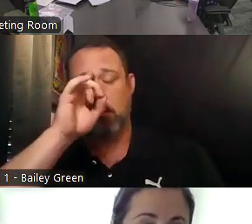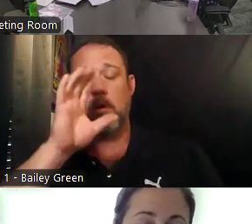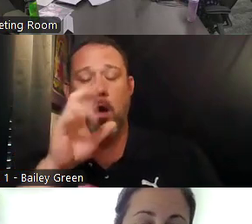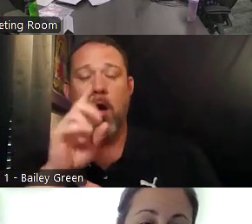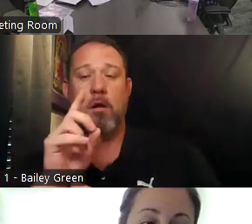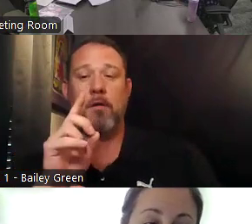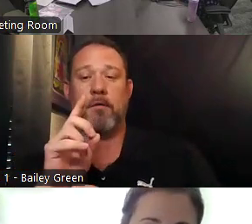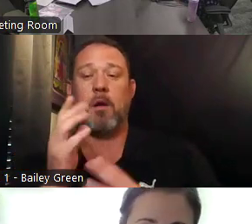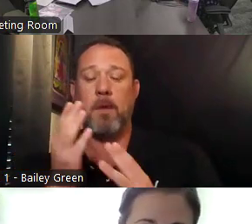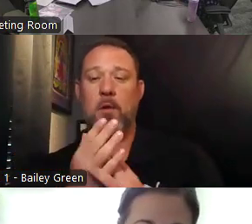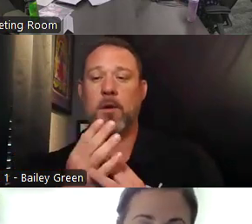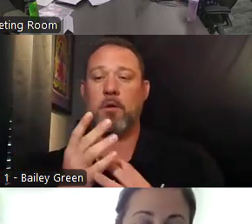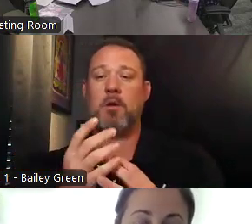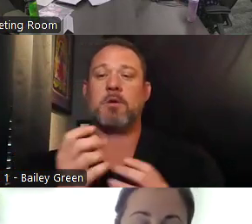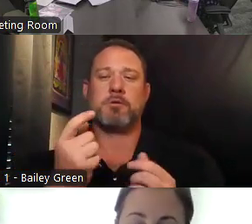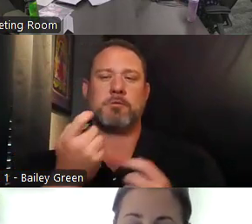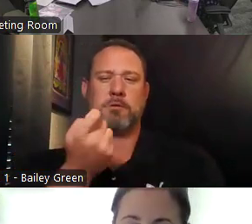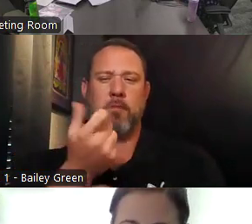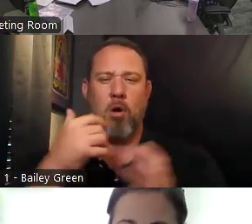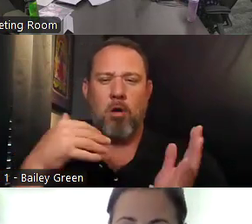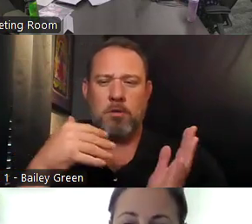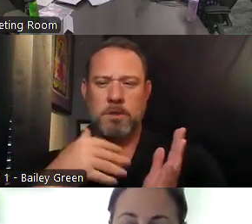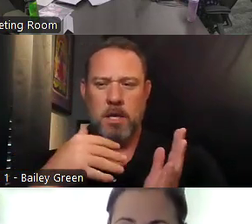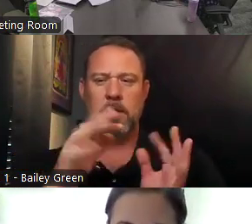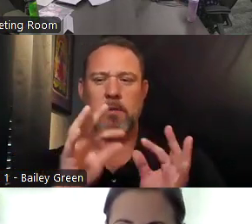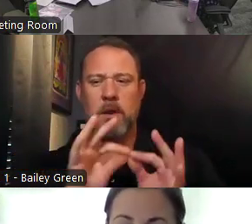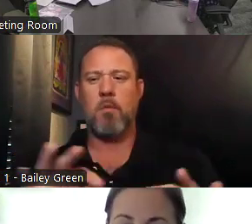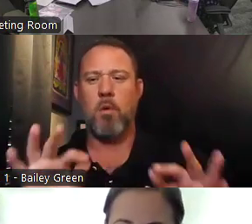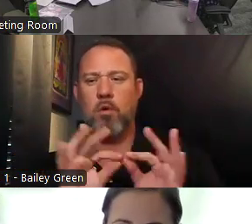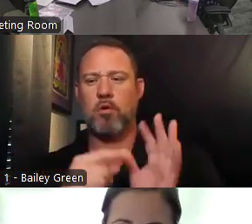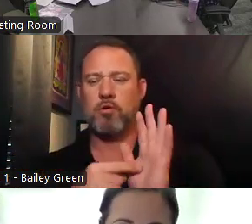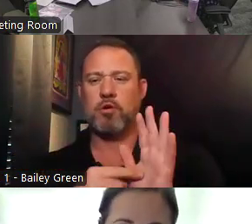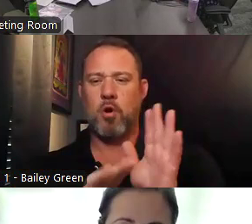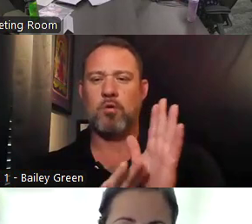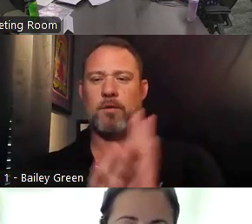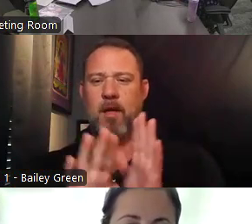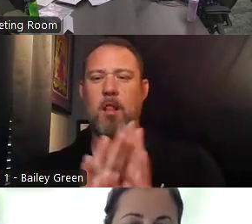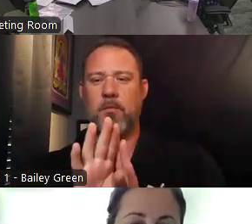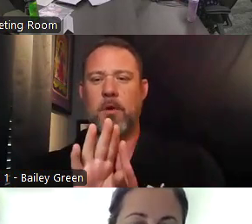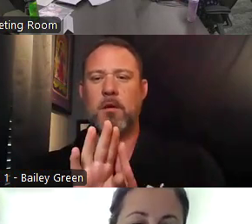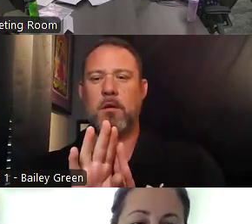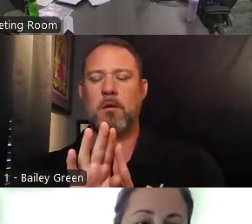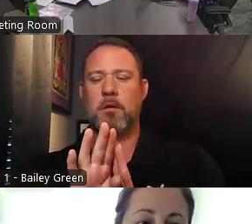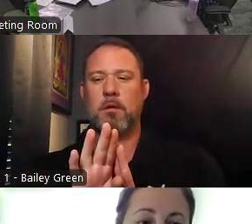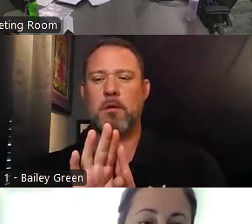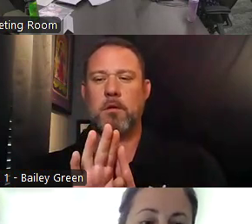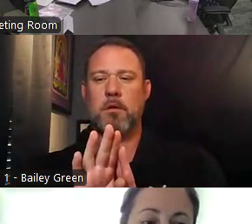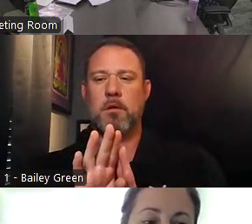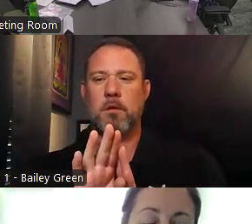well. So we're starting, this is a small study, but I think it's important to just show the development of the evidence is